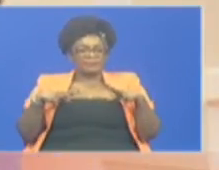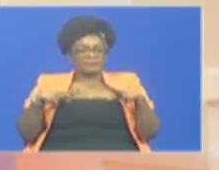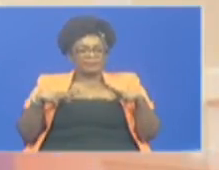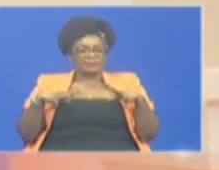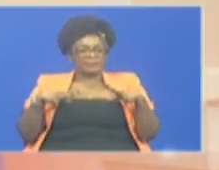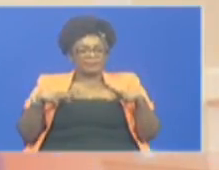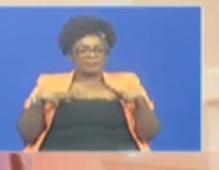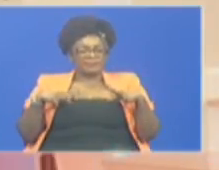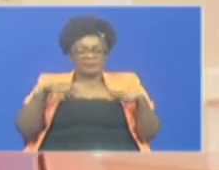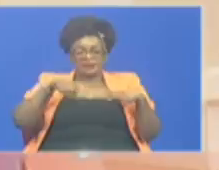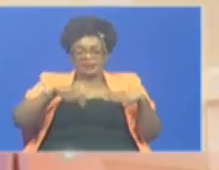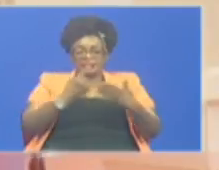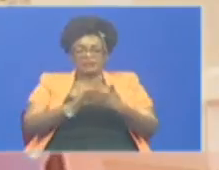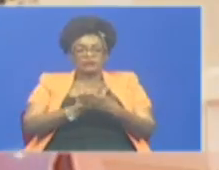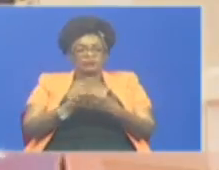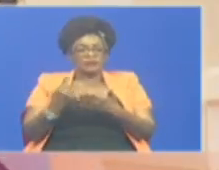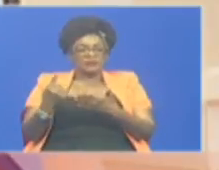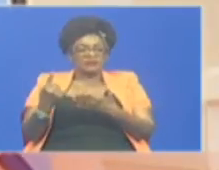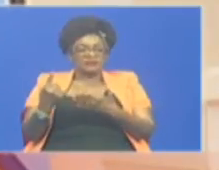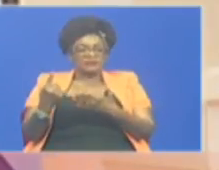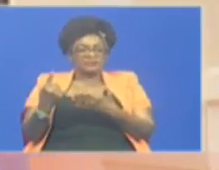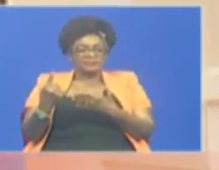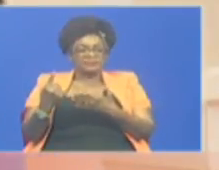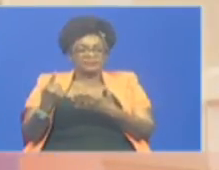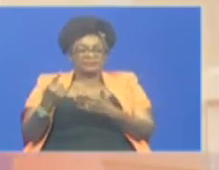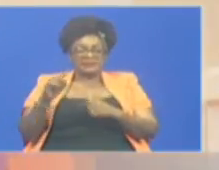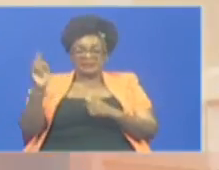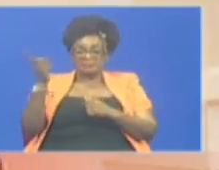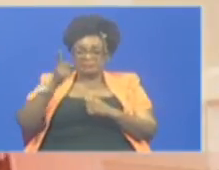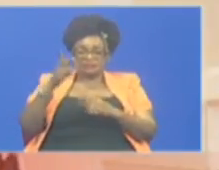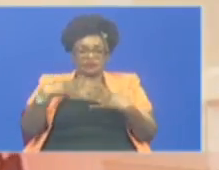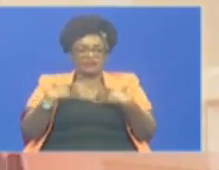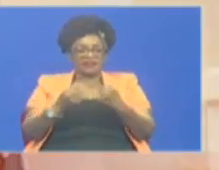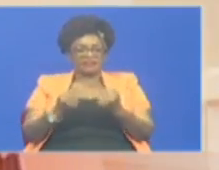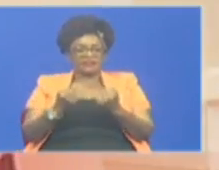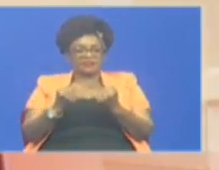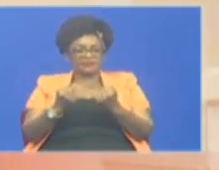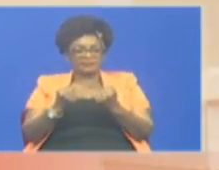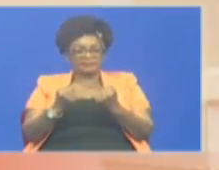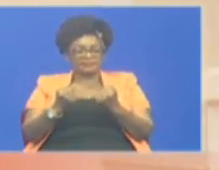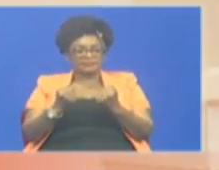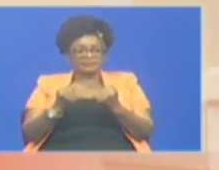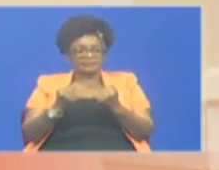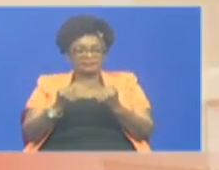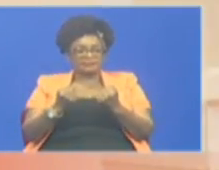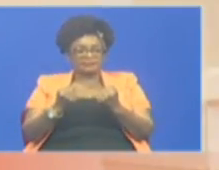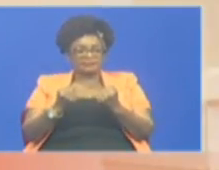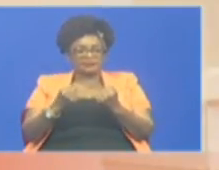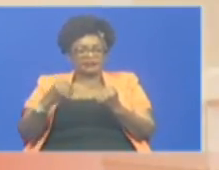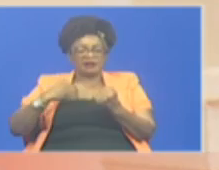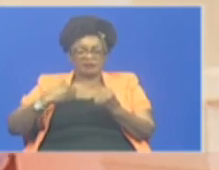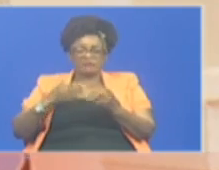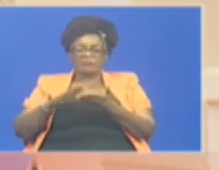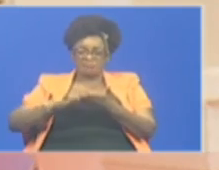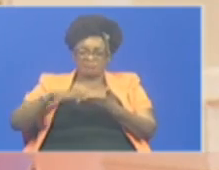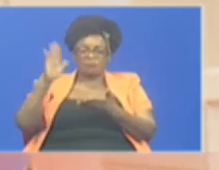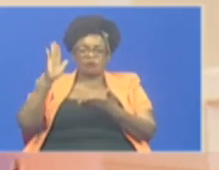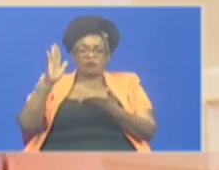This week, the Ministry of Health has received more testing